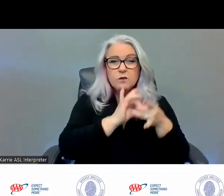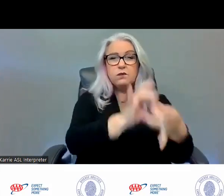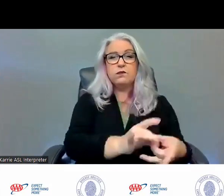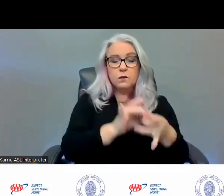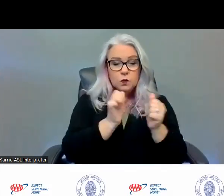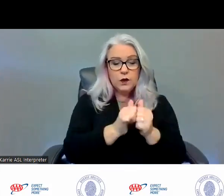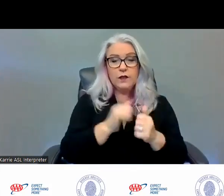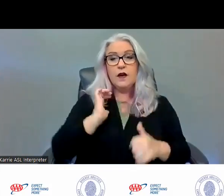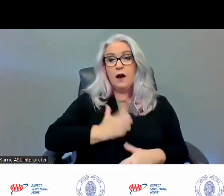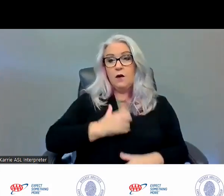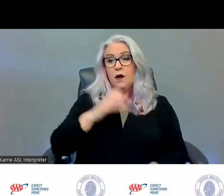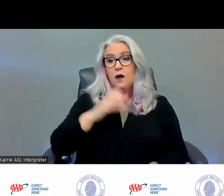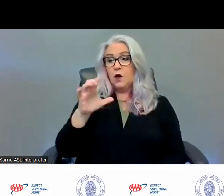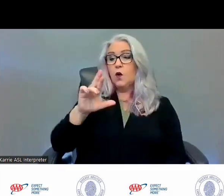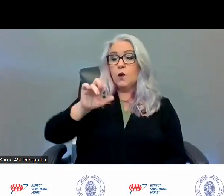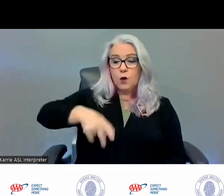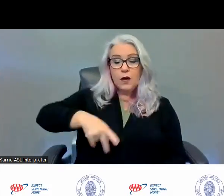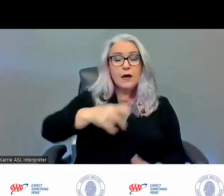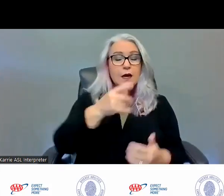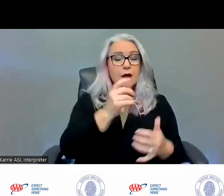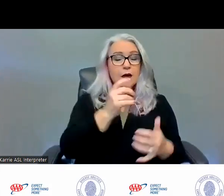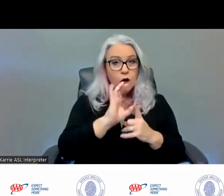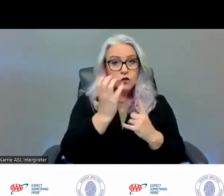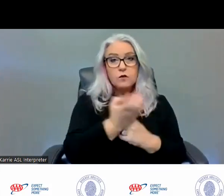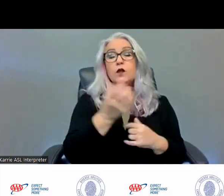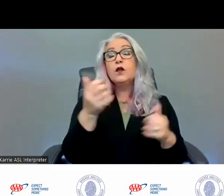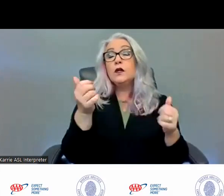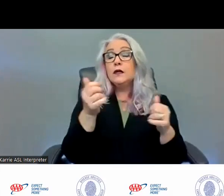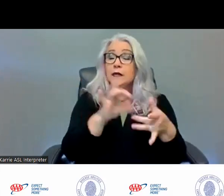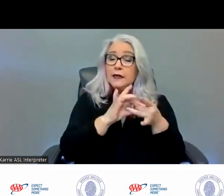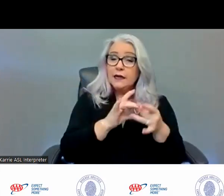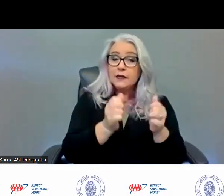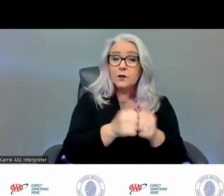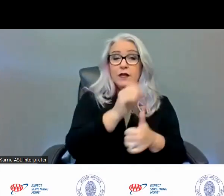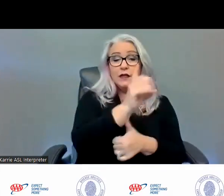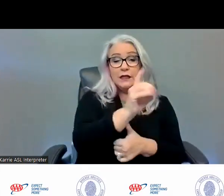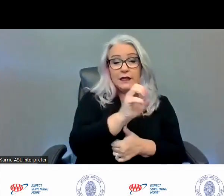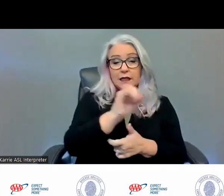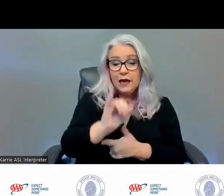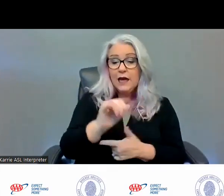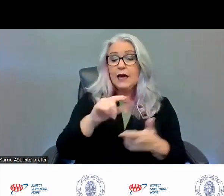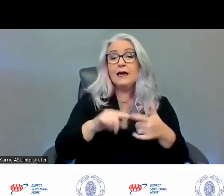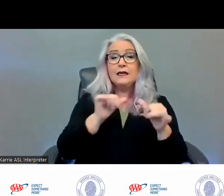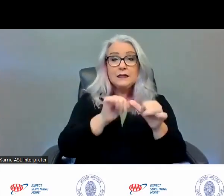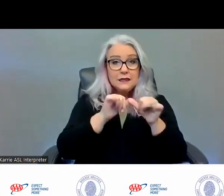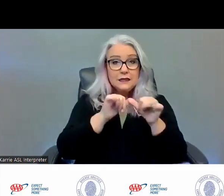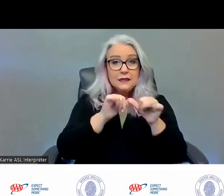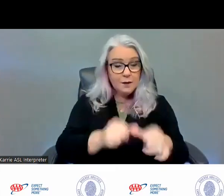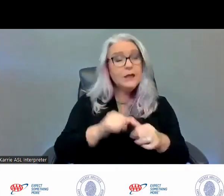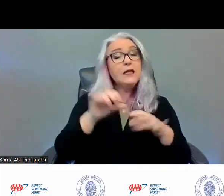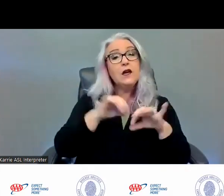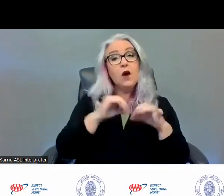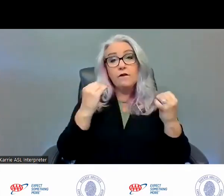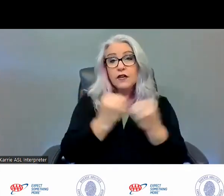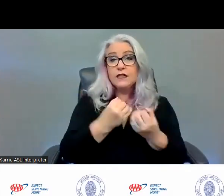example, our OD, our Office of Diversity, Equity, and Inclusion, our Sustainability Office, our ERGs, as